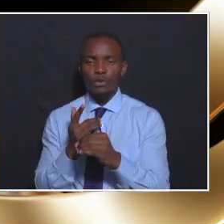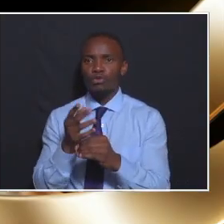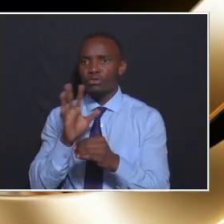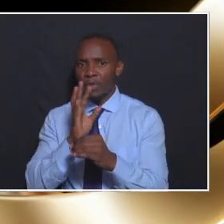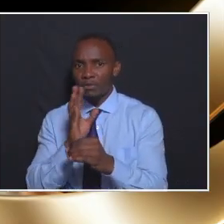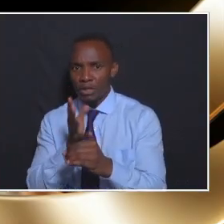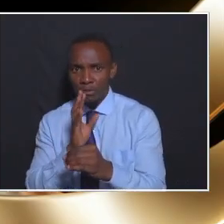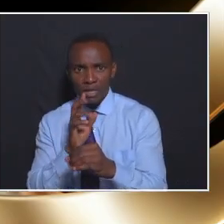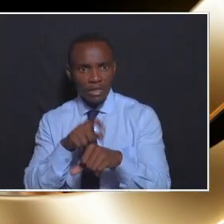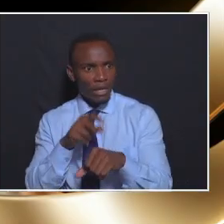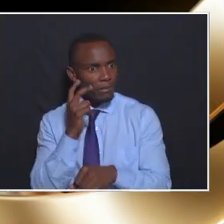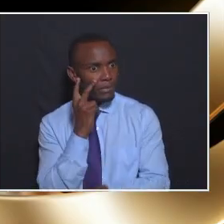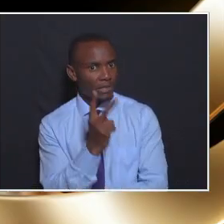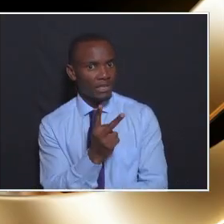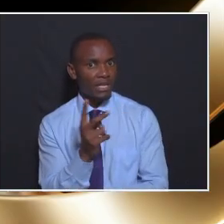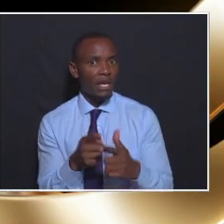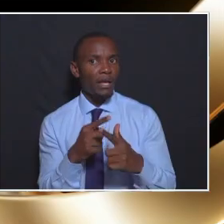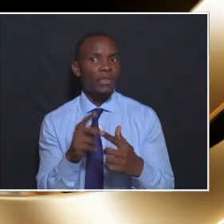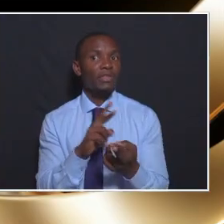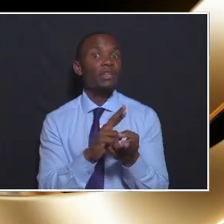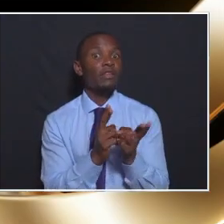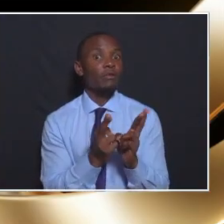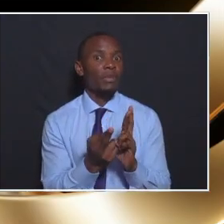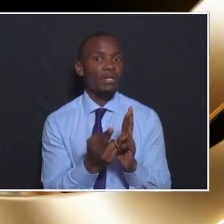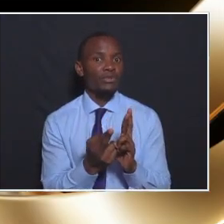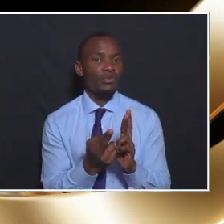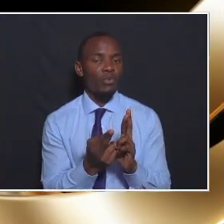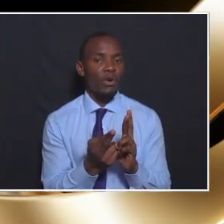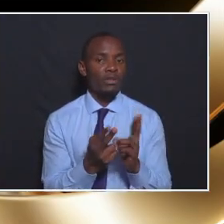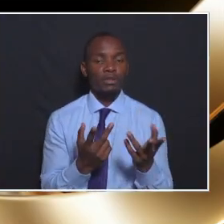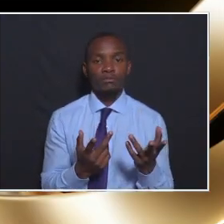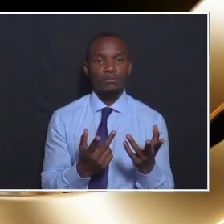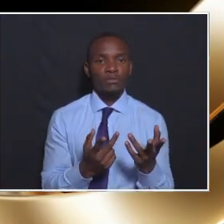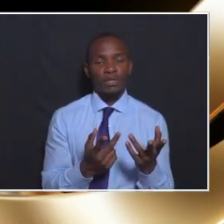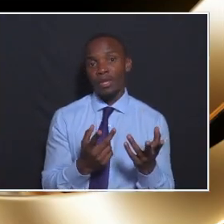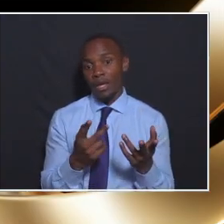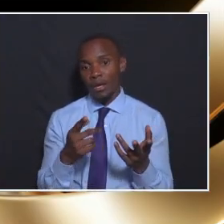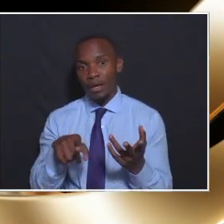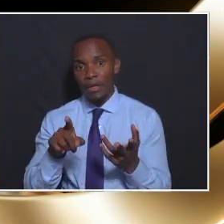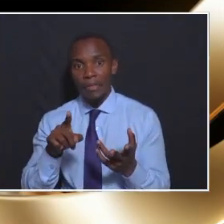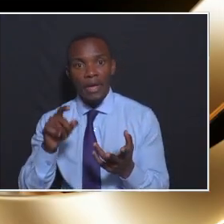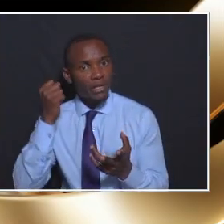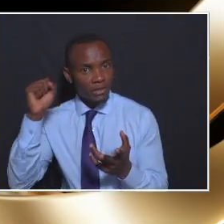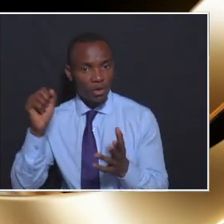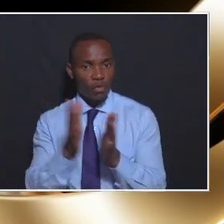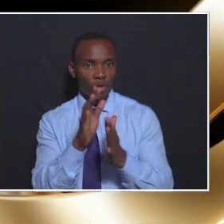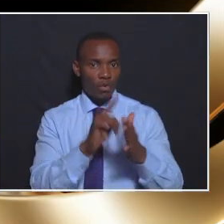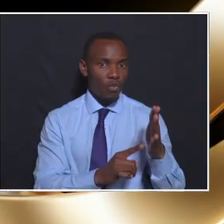the screen. So they replace their dialogue in studio with what was on set. That's what we call